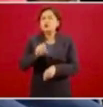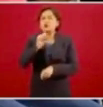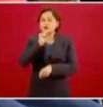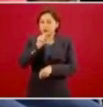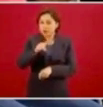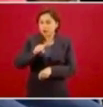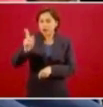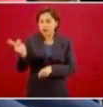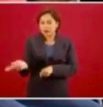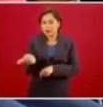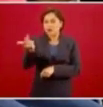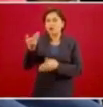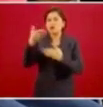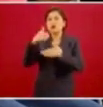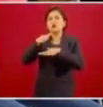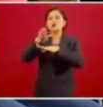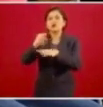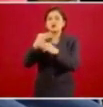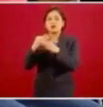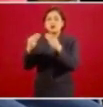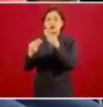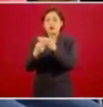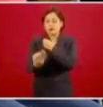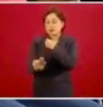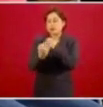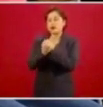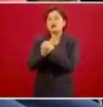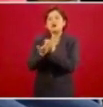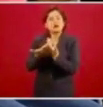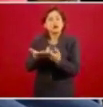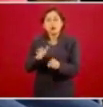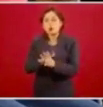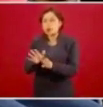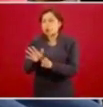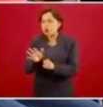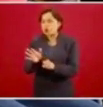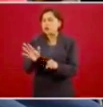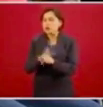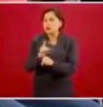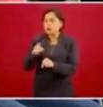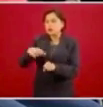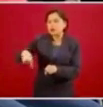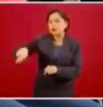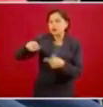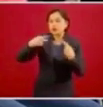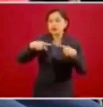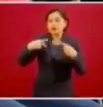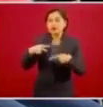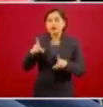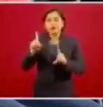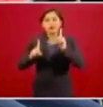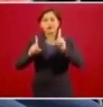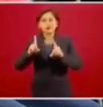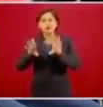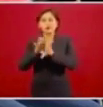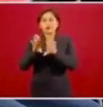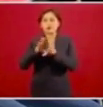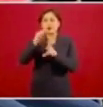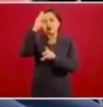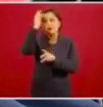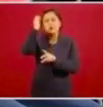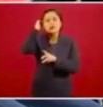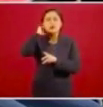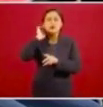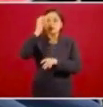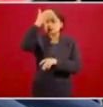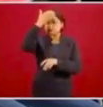About the protection equipment, there are some concerns expressed by different workers within the